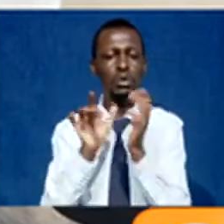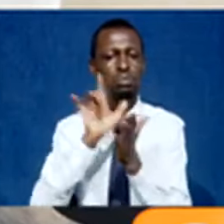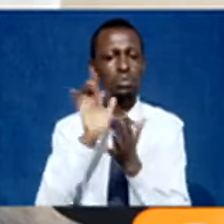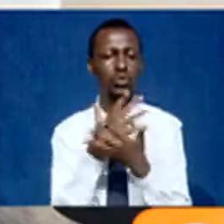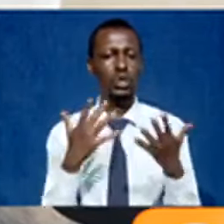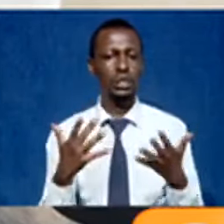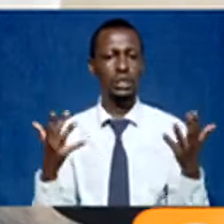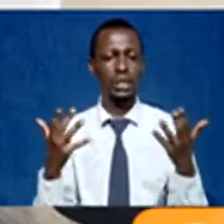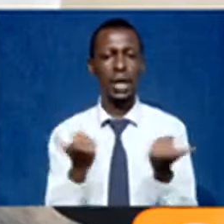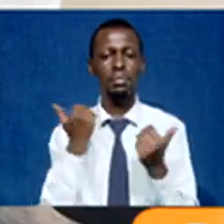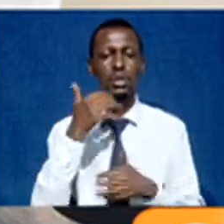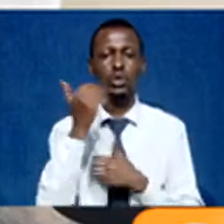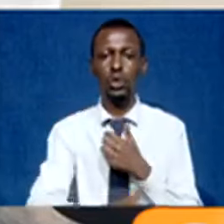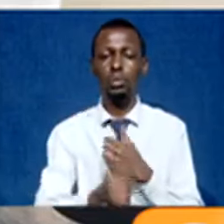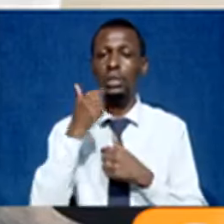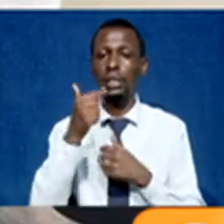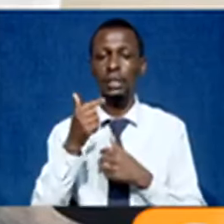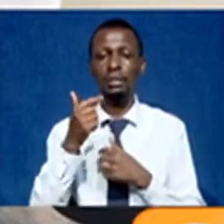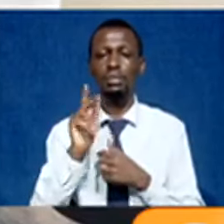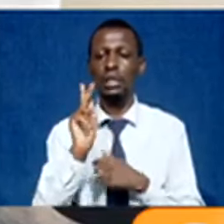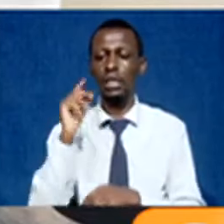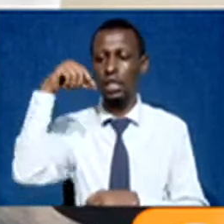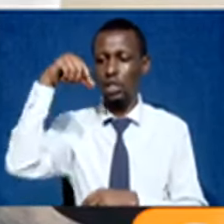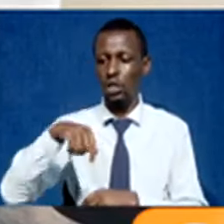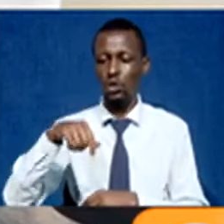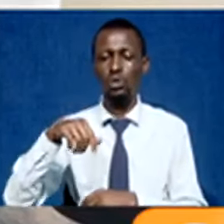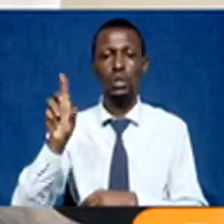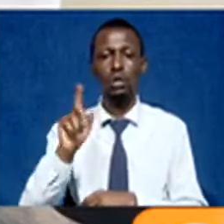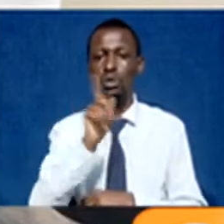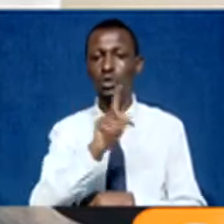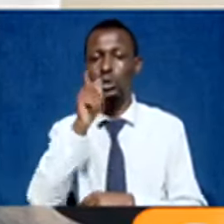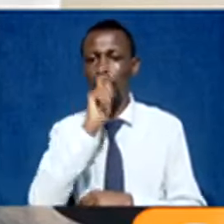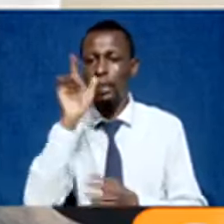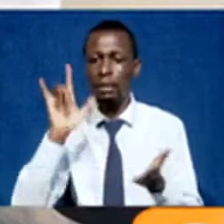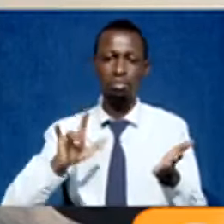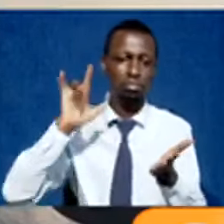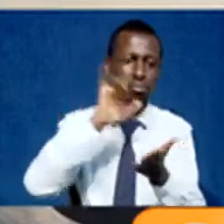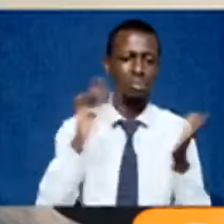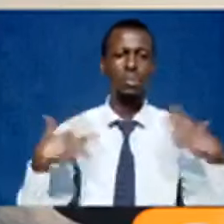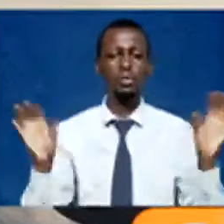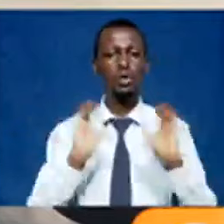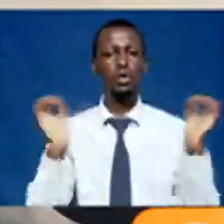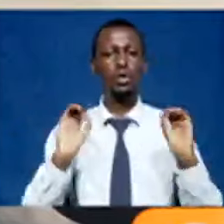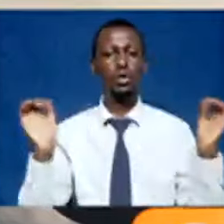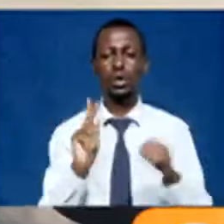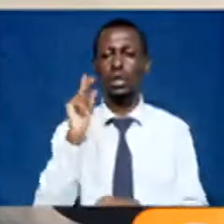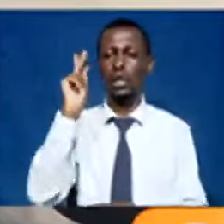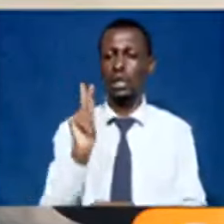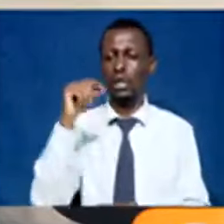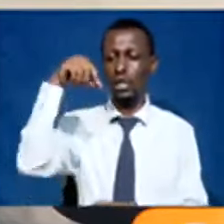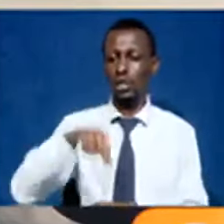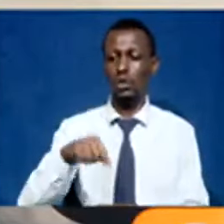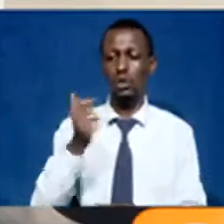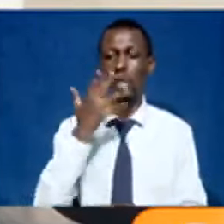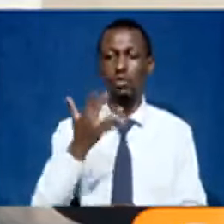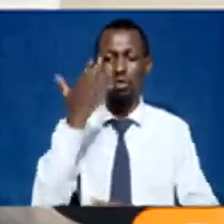there shall be no passenger flights by KQ between Nairobi and Dar es Salaam. In response, KQ says it is engaging the civil